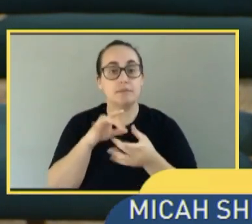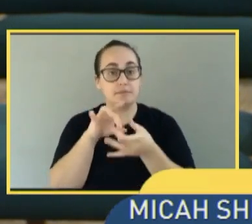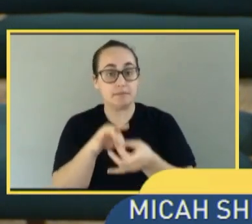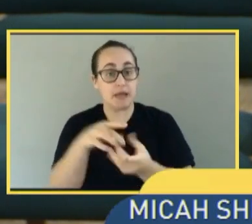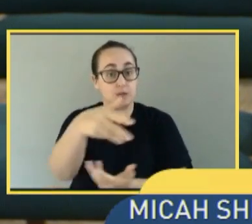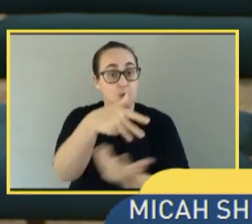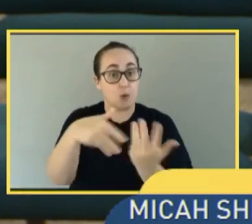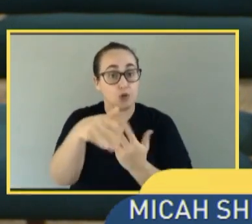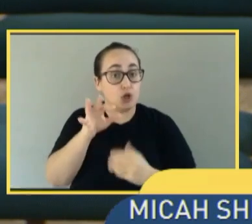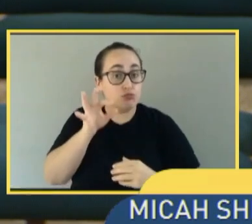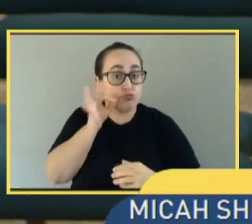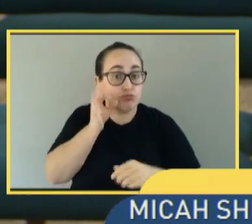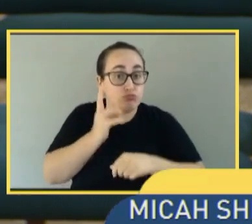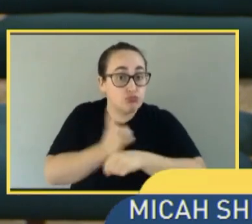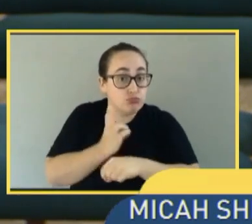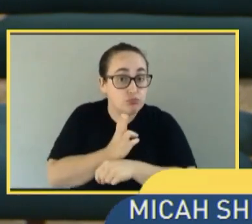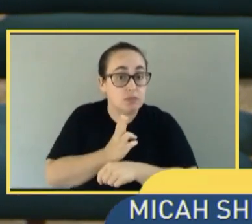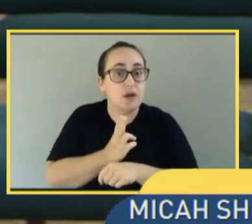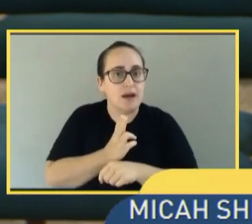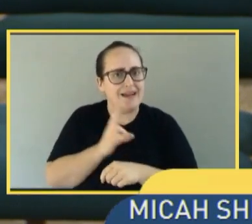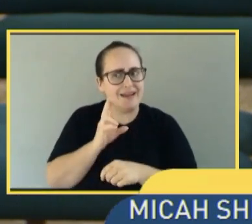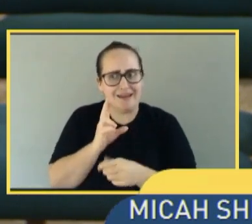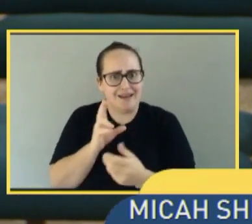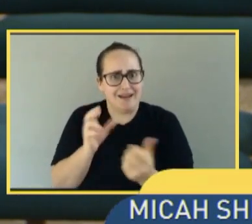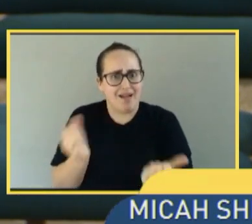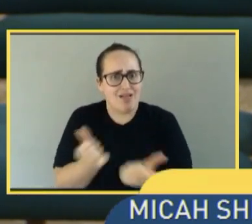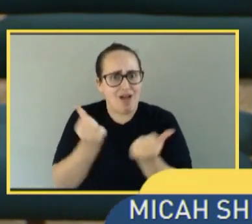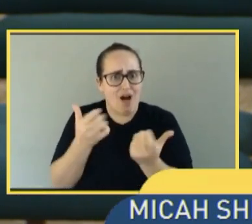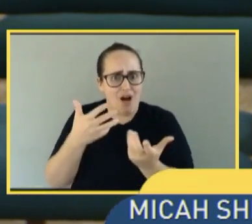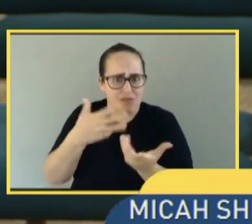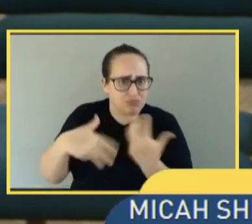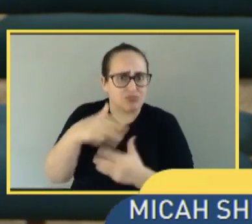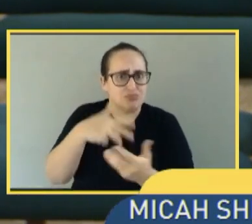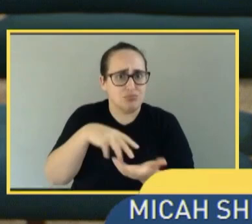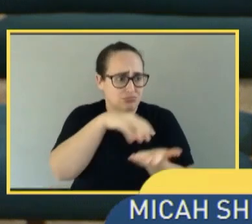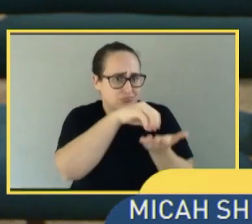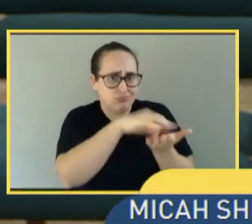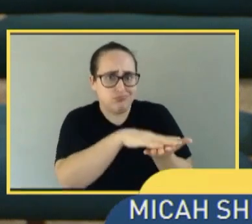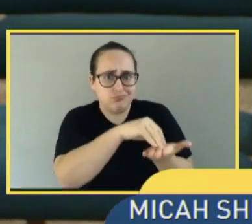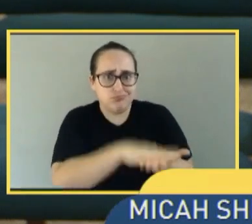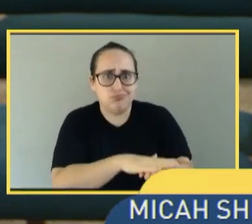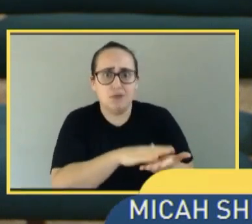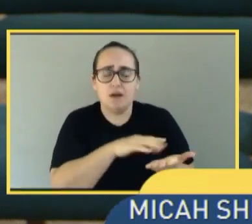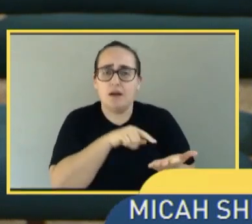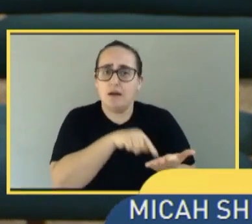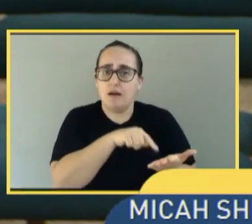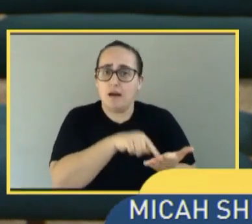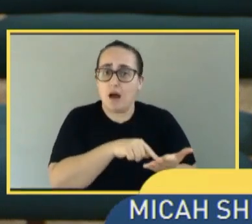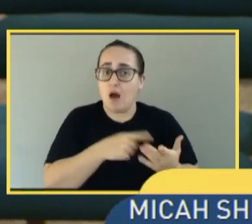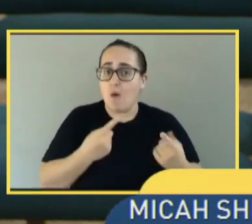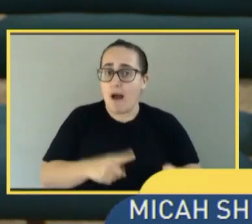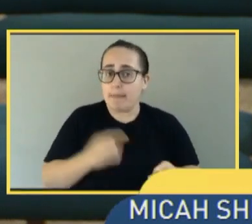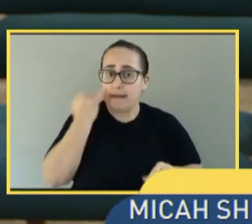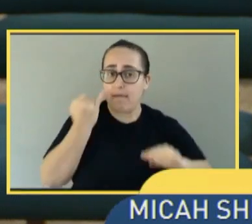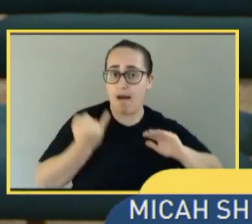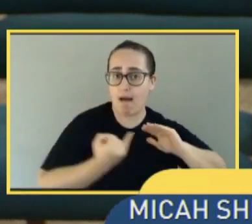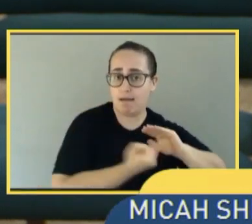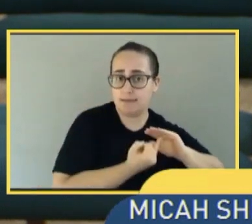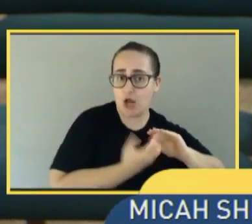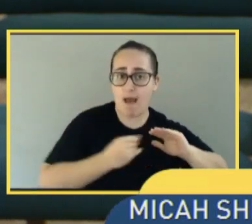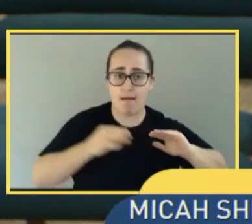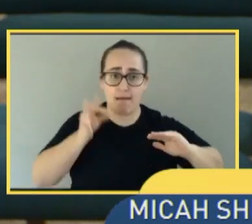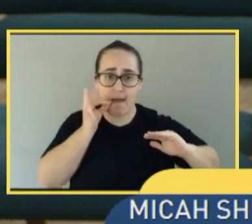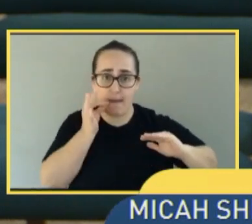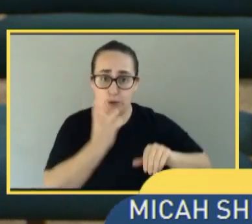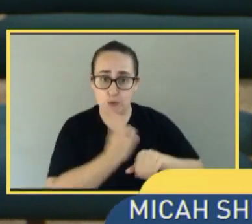isolated use of cannabis. There's a lot of current literature right now about isolation and cannabis use disorder leading to